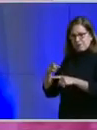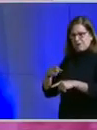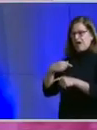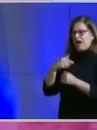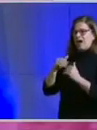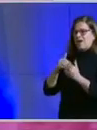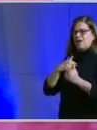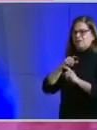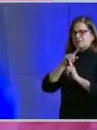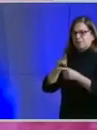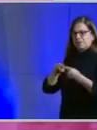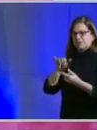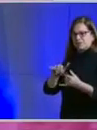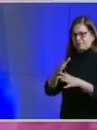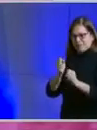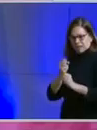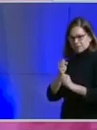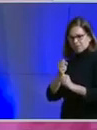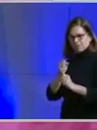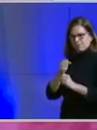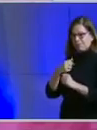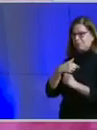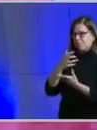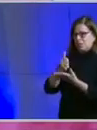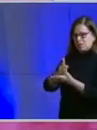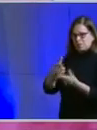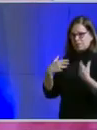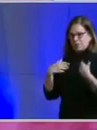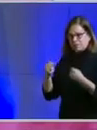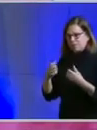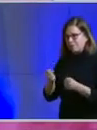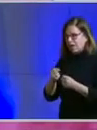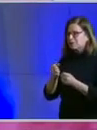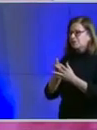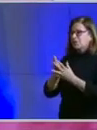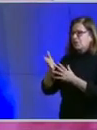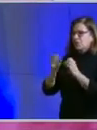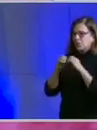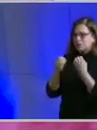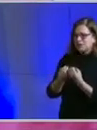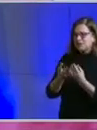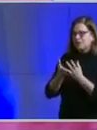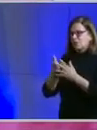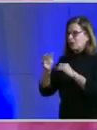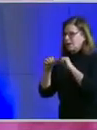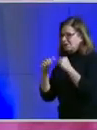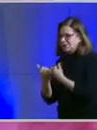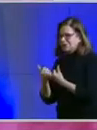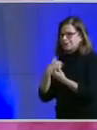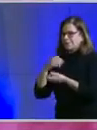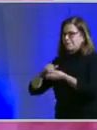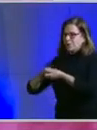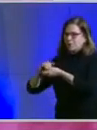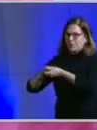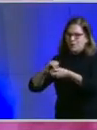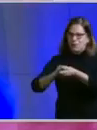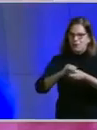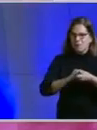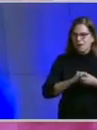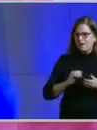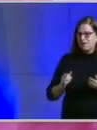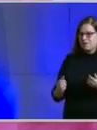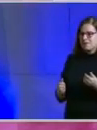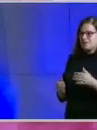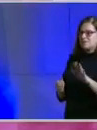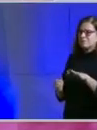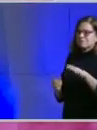the doors of our agencies, our organizations, that are our neighbors, that live in our communities? Because from our perspective, trauma is not just